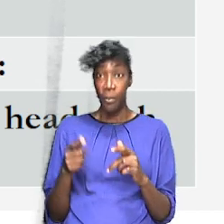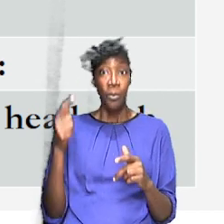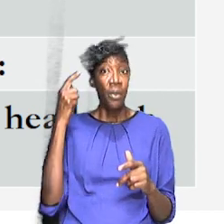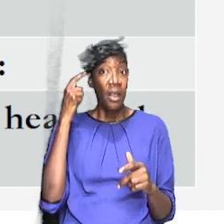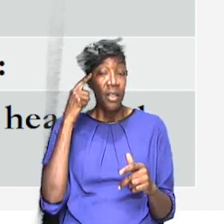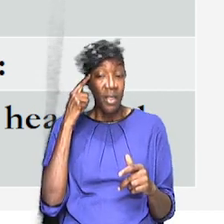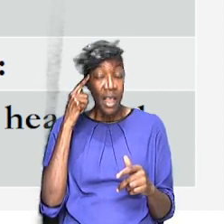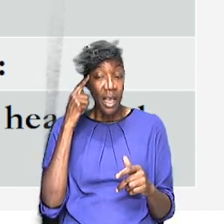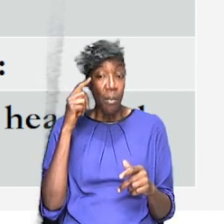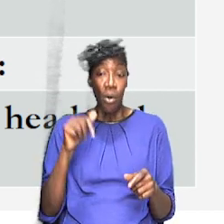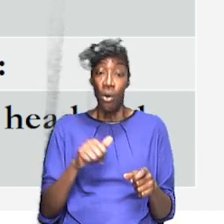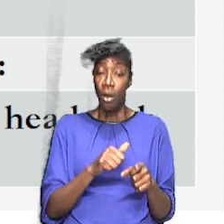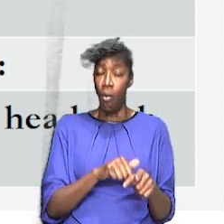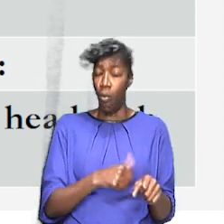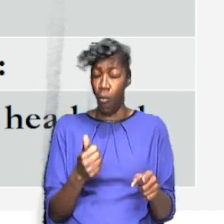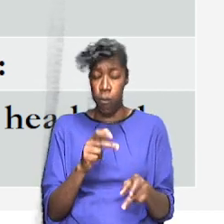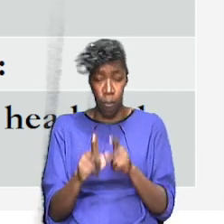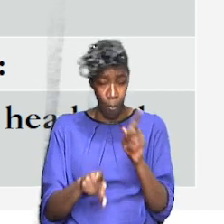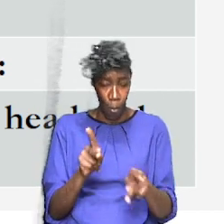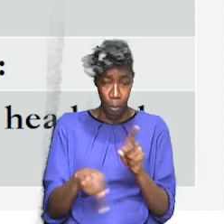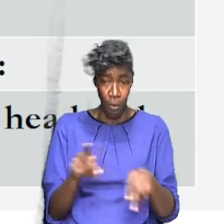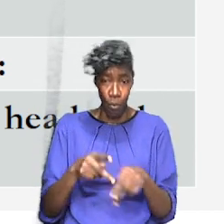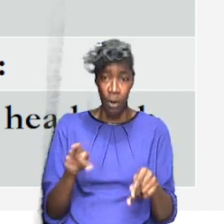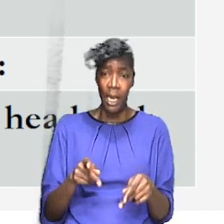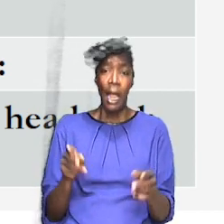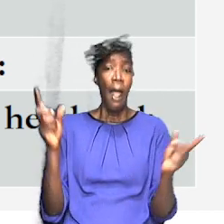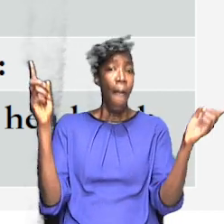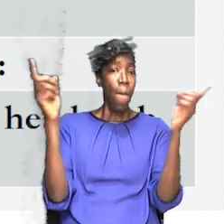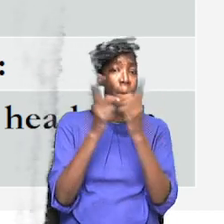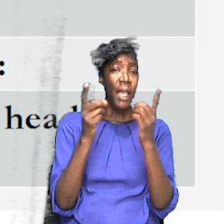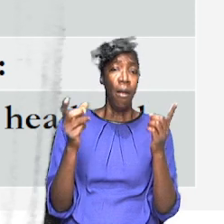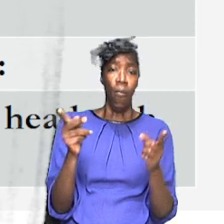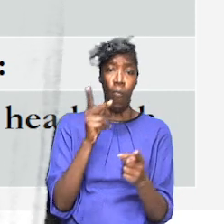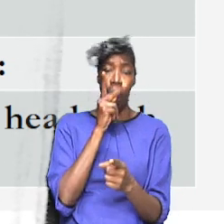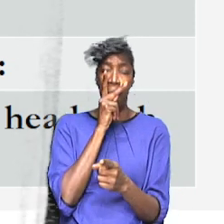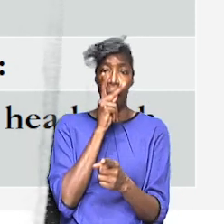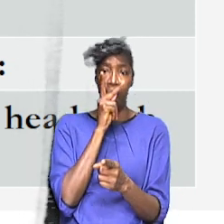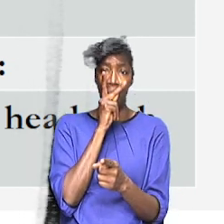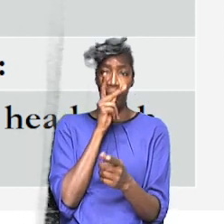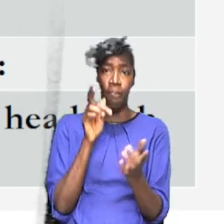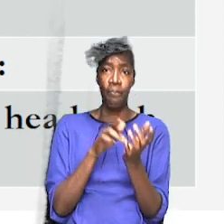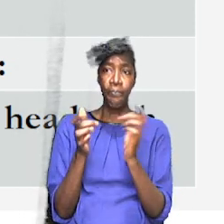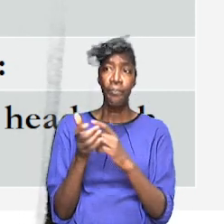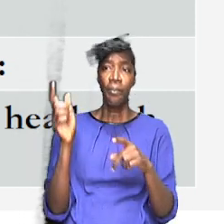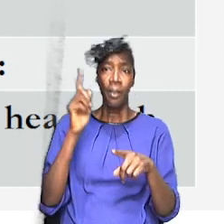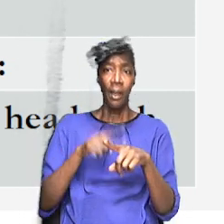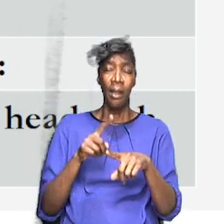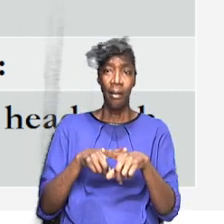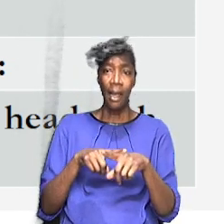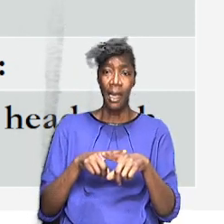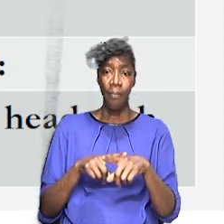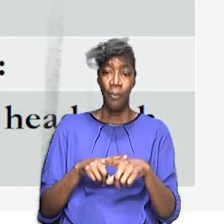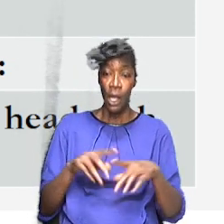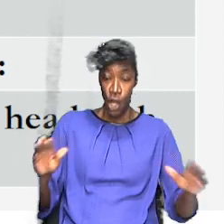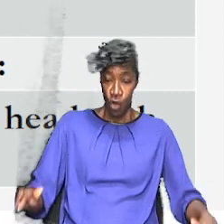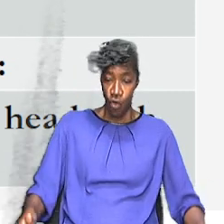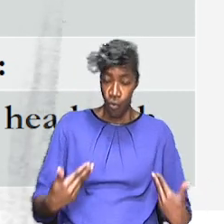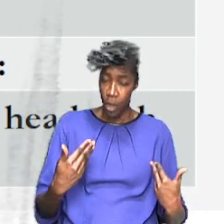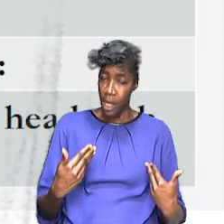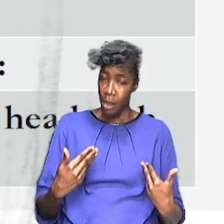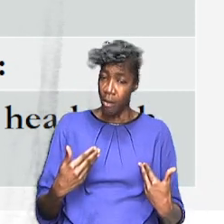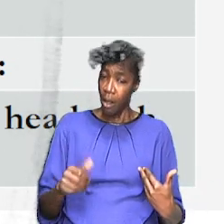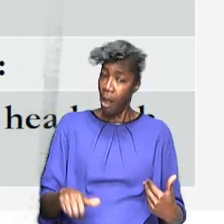East people, when they meet, they kiss. As a matter of fact, in the Bible time, the Bible itself said, greet each other with a